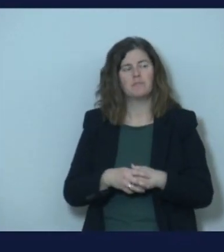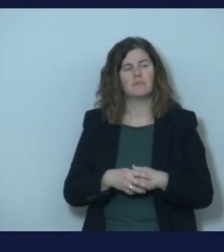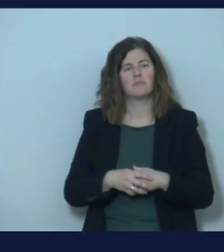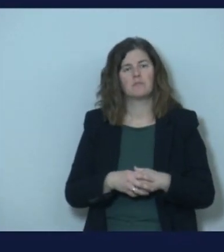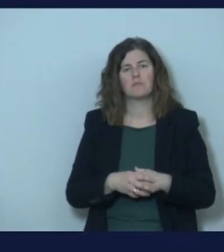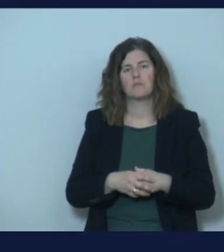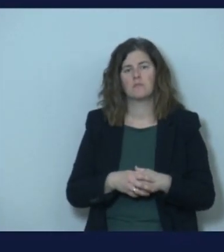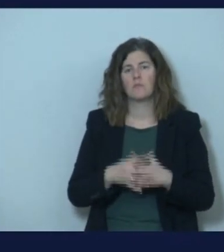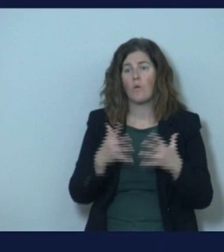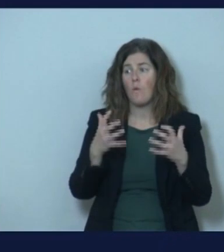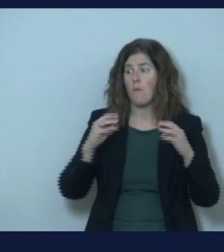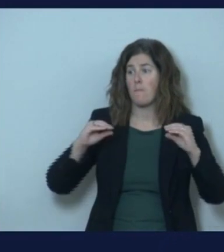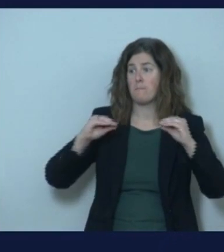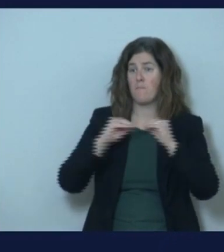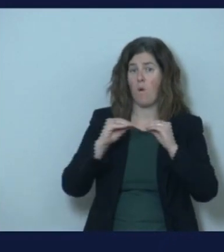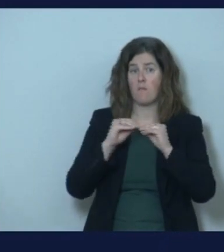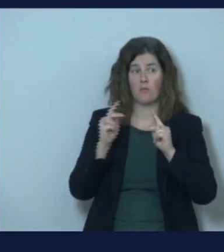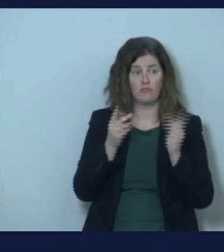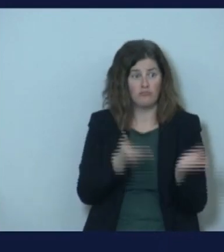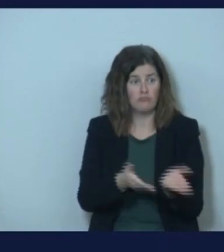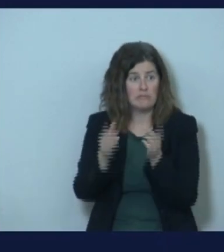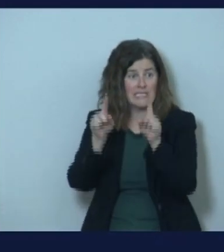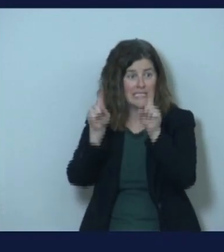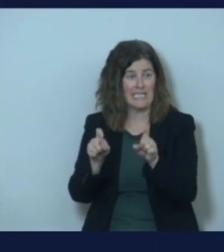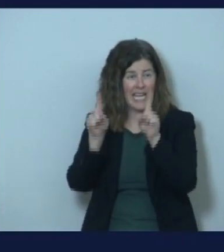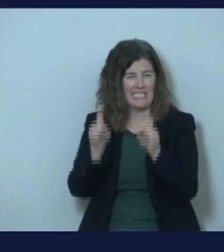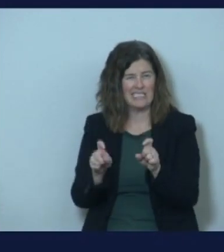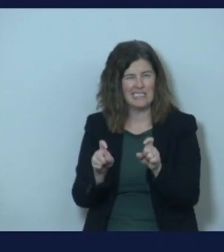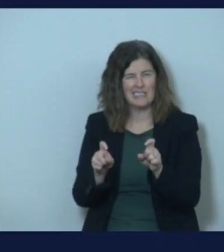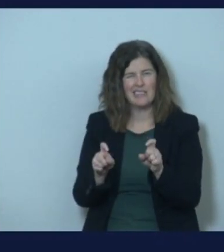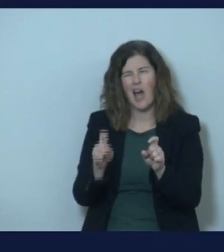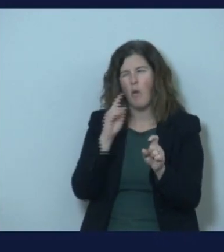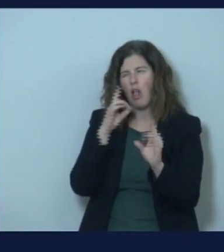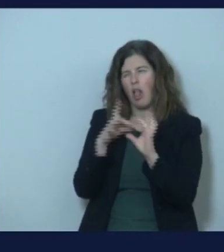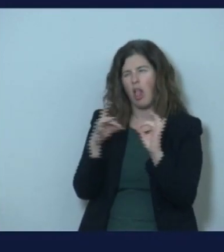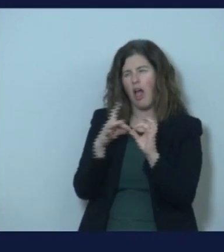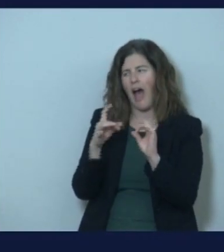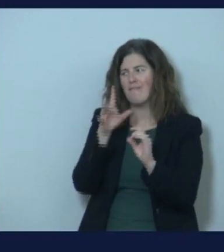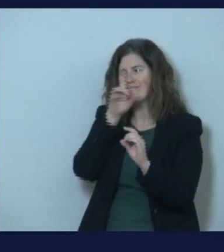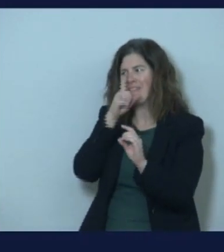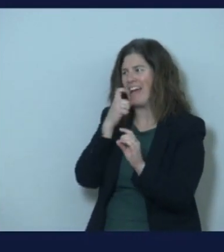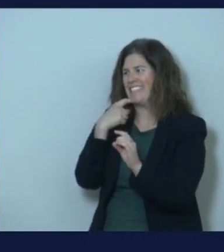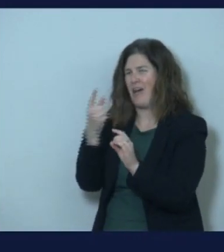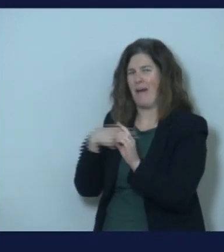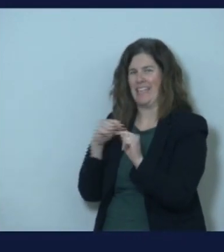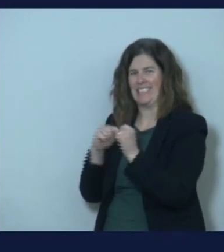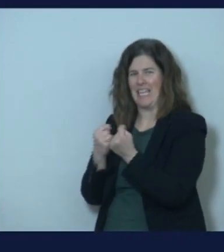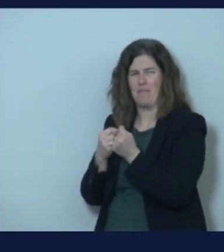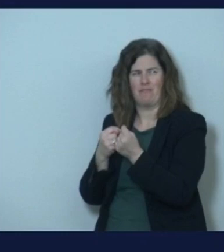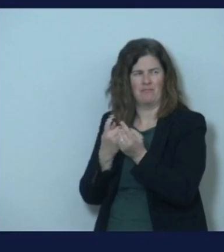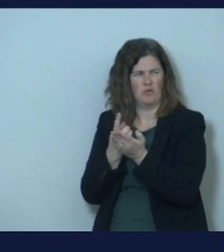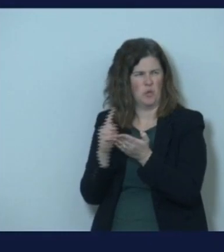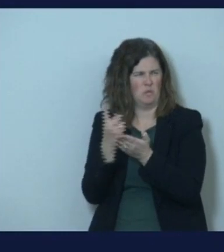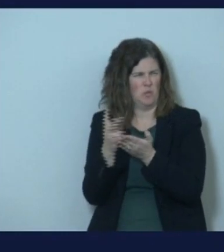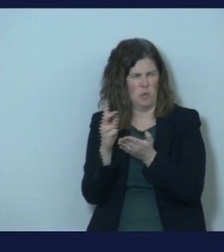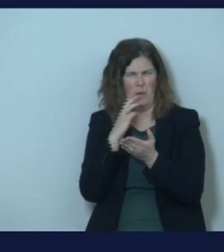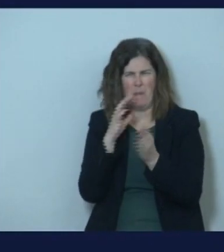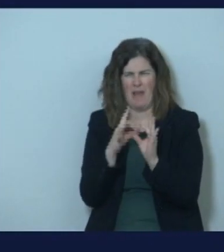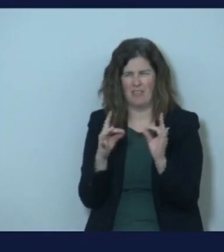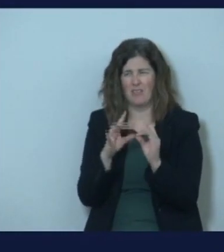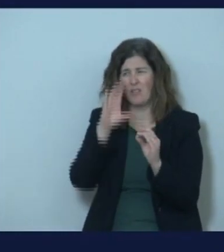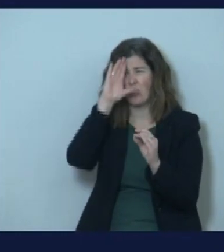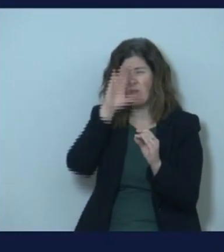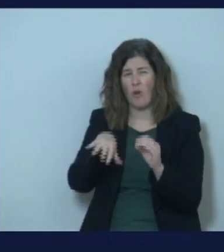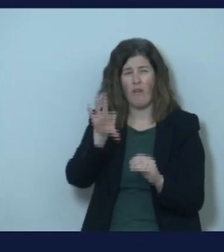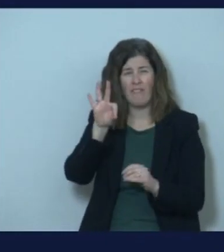want more people to get tested. I'm going to talk about something I didn't talk to my team about, but we mentioned it a couple weeks ago.